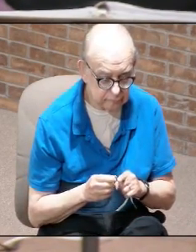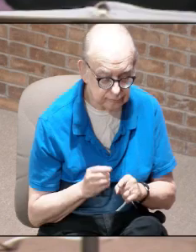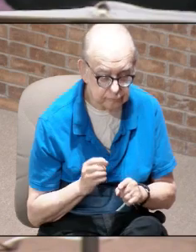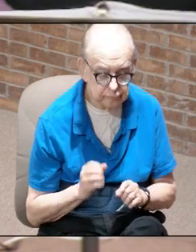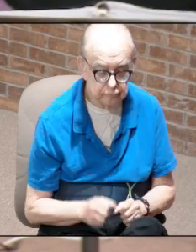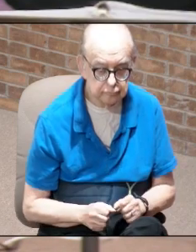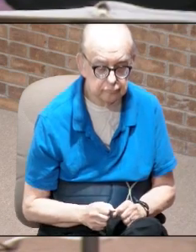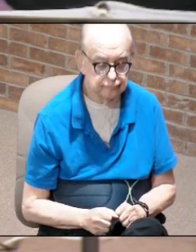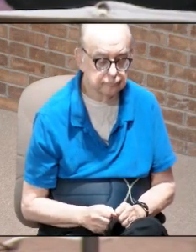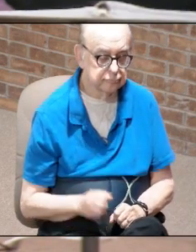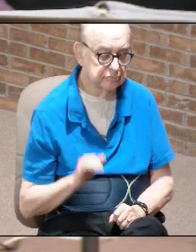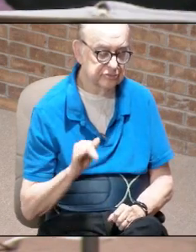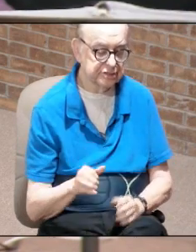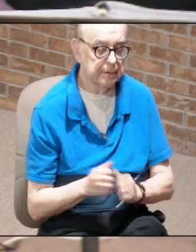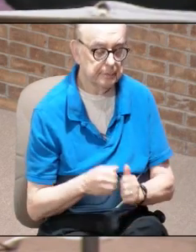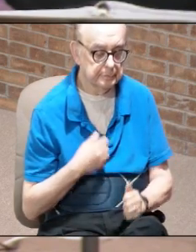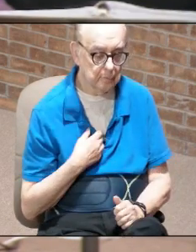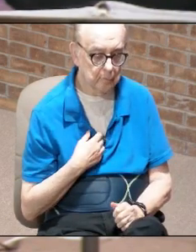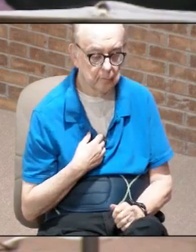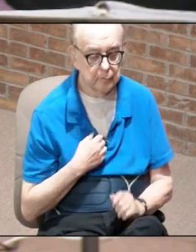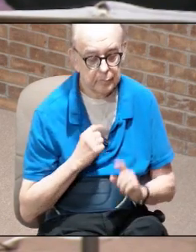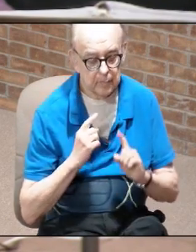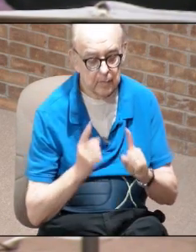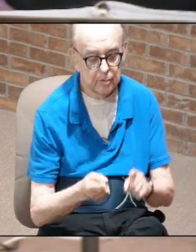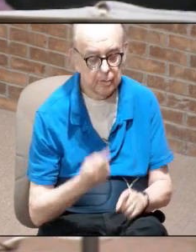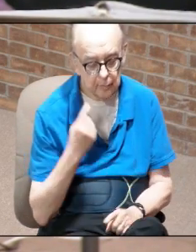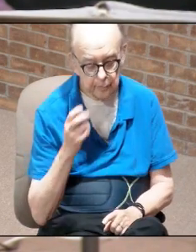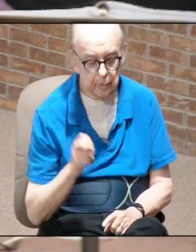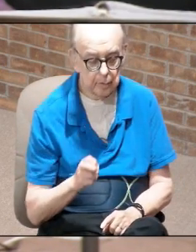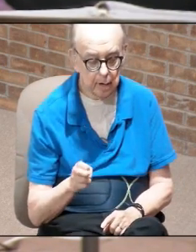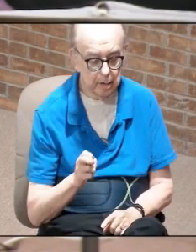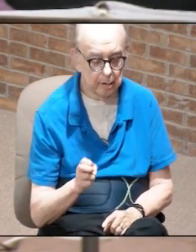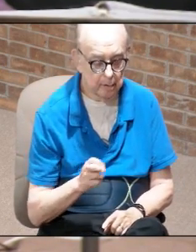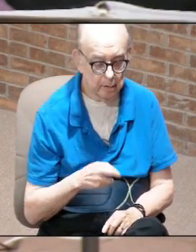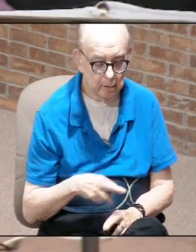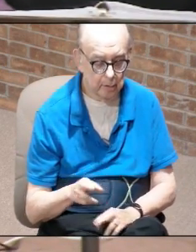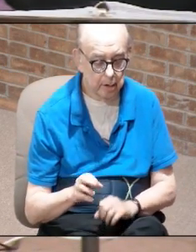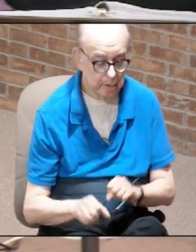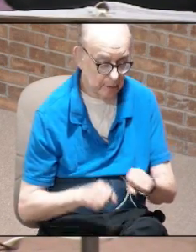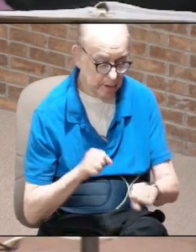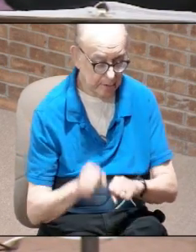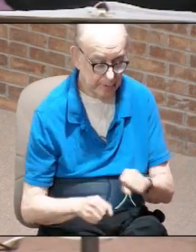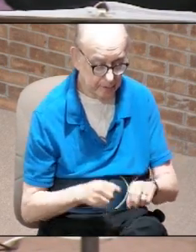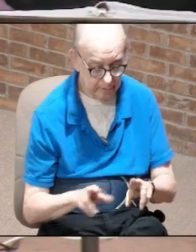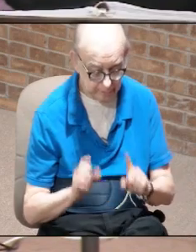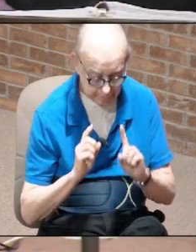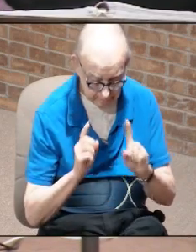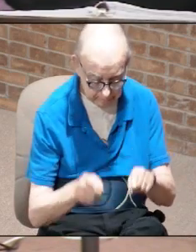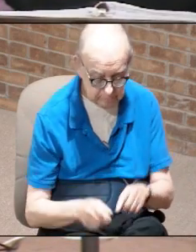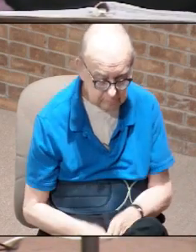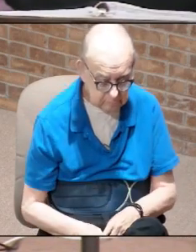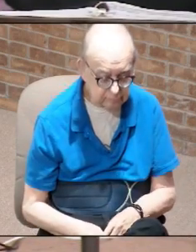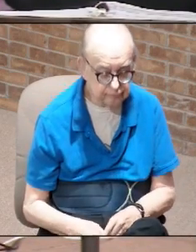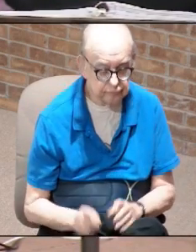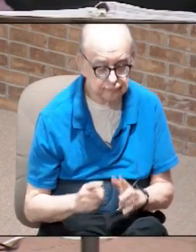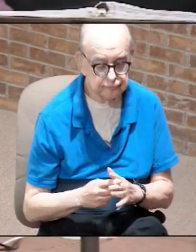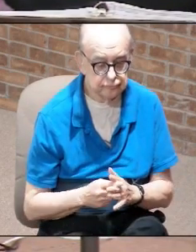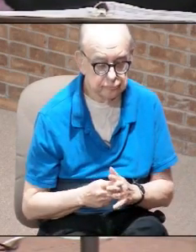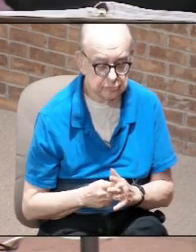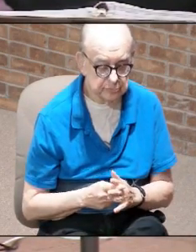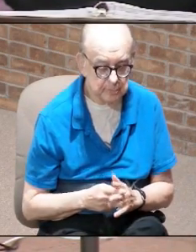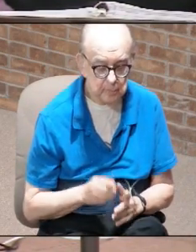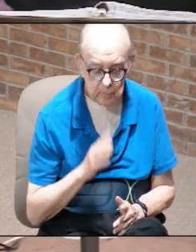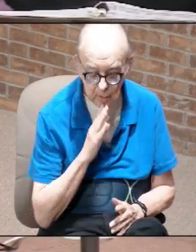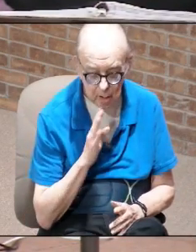you just hang with me and let's go for a ride. You ready to pedal? Let's go. So let's talk about trust